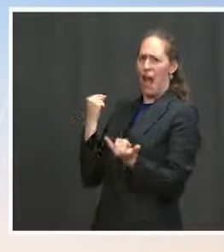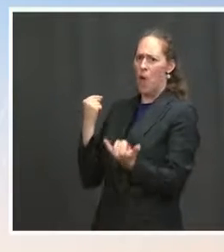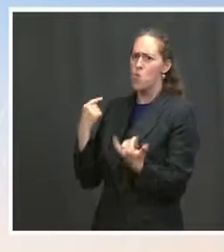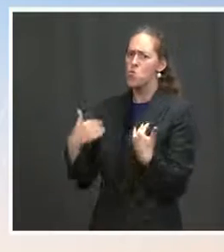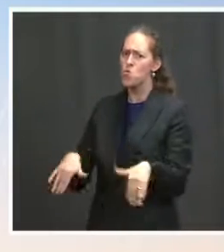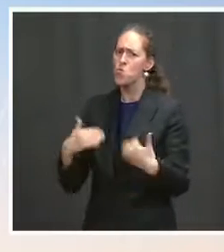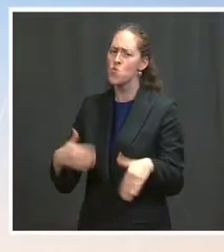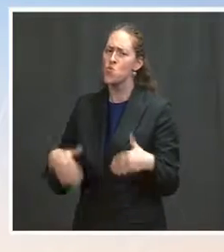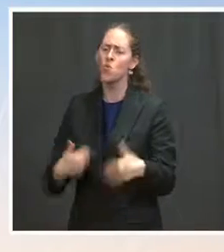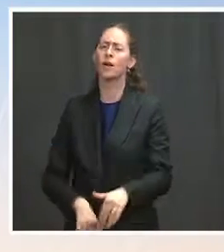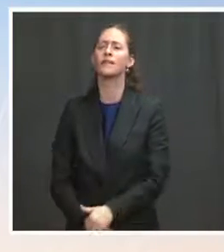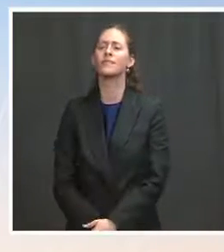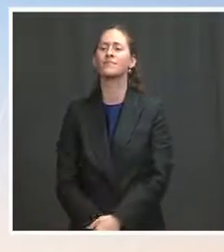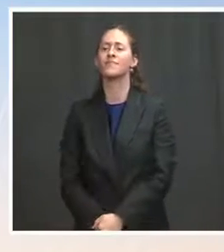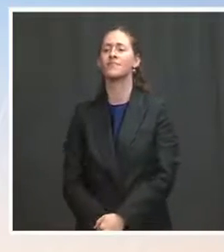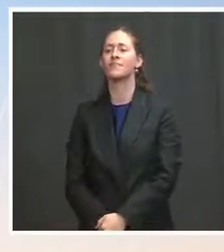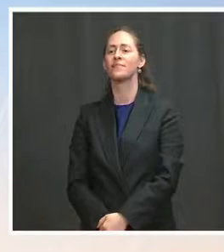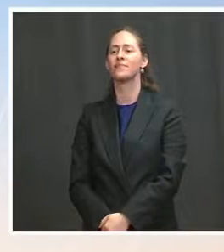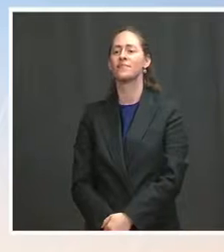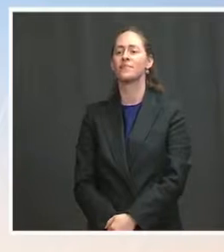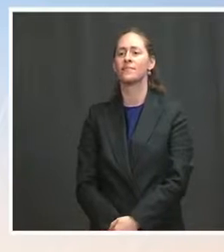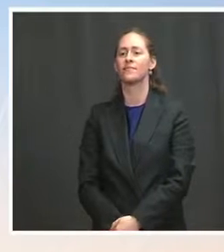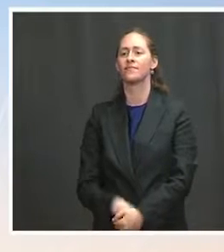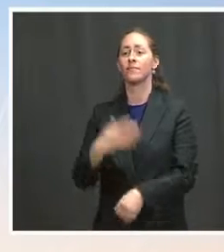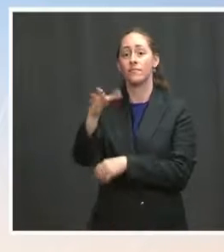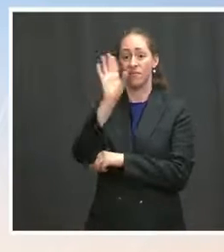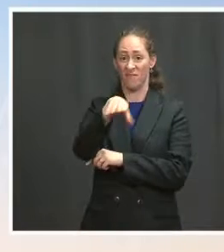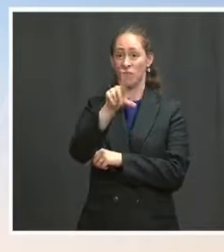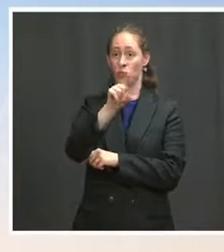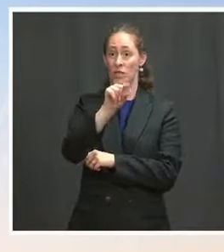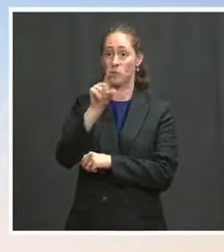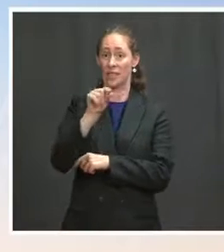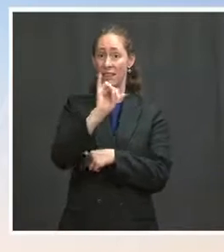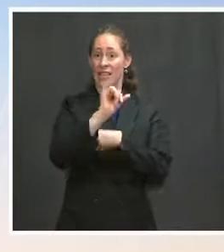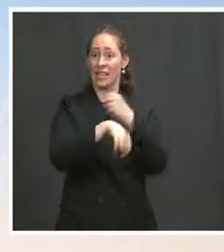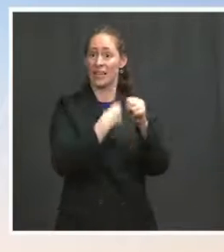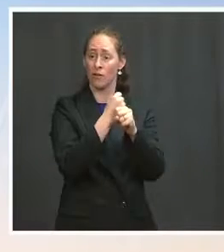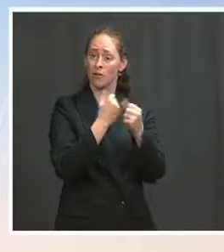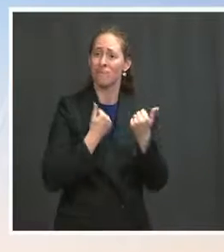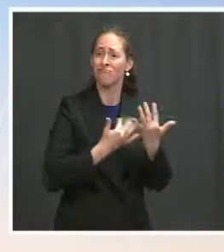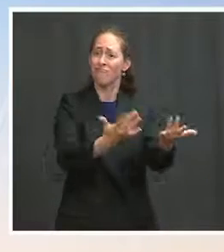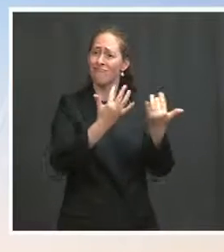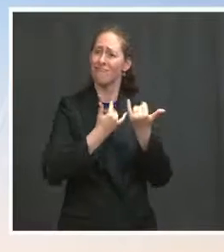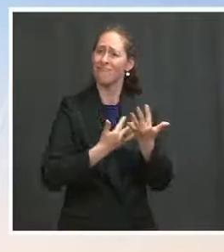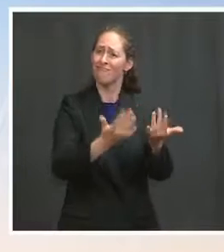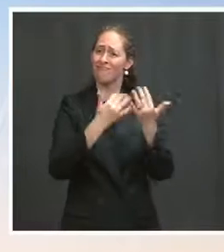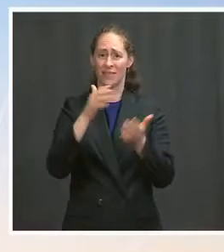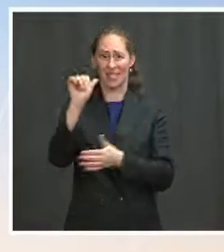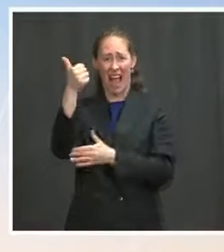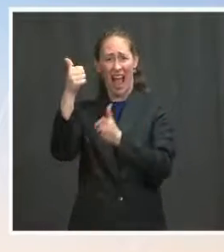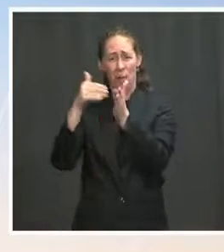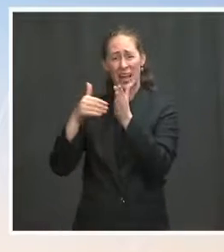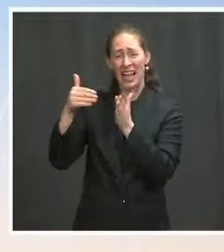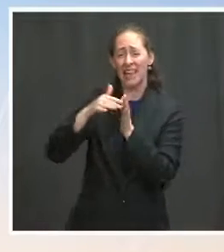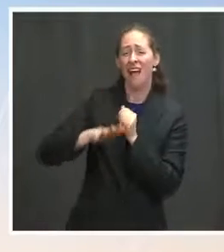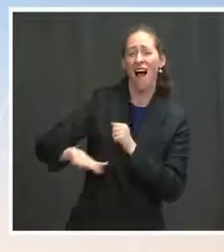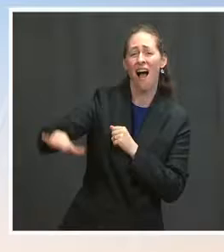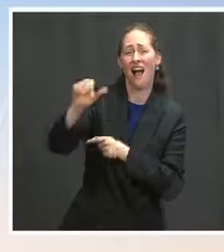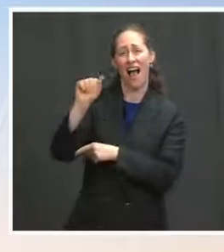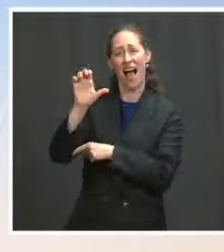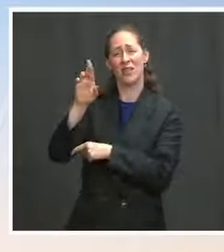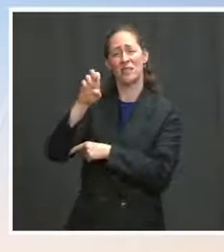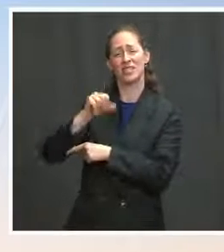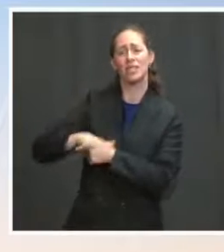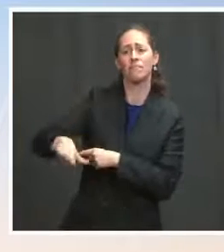The 2020 wildfire season alone burned over 10 million acres across the United States, resulting in the loss of dozens of lives and tens